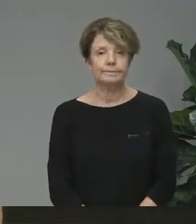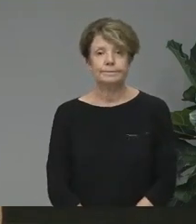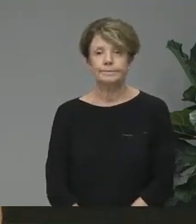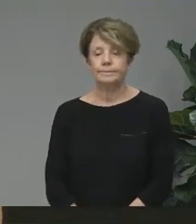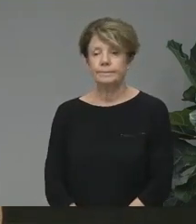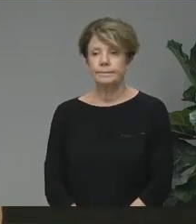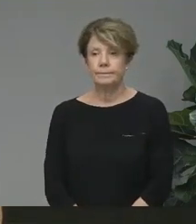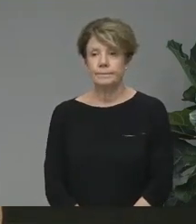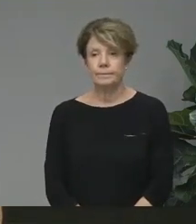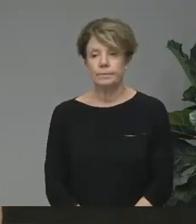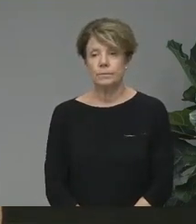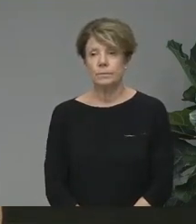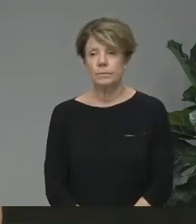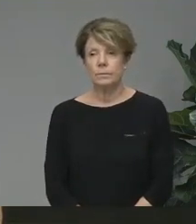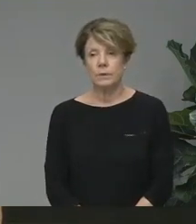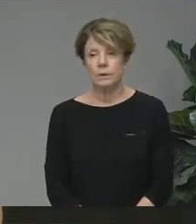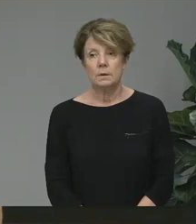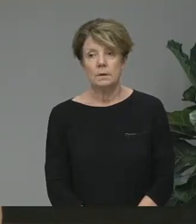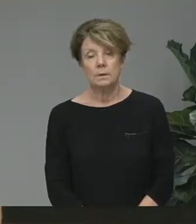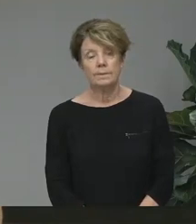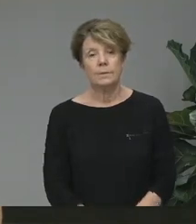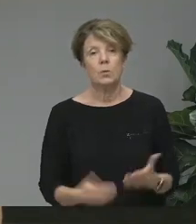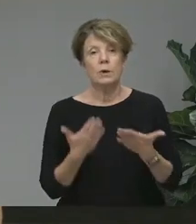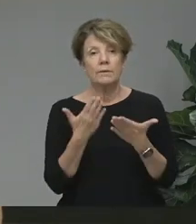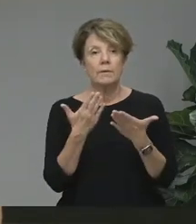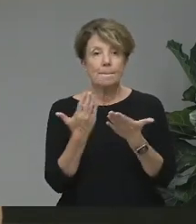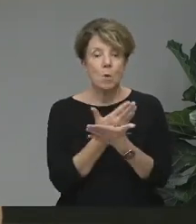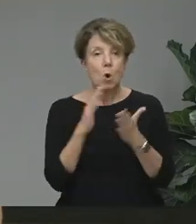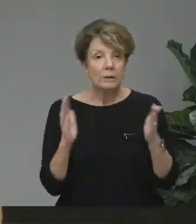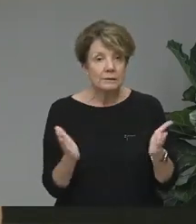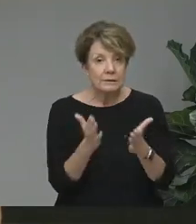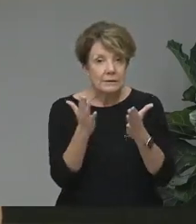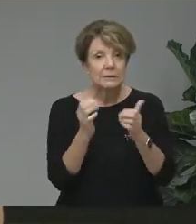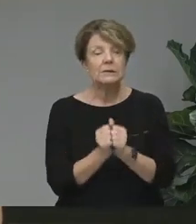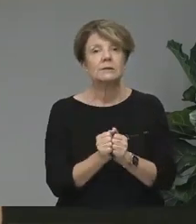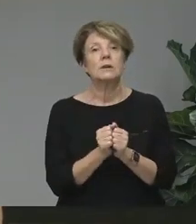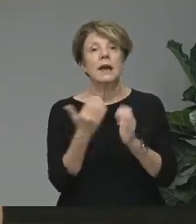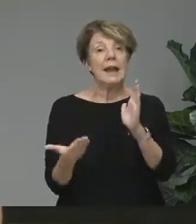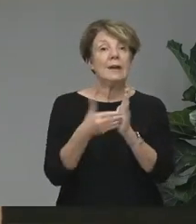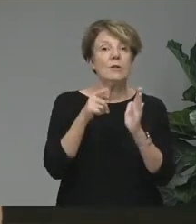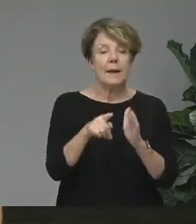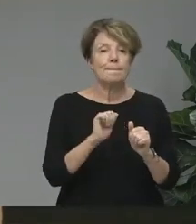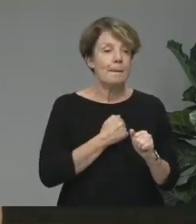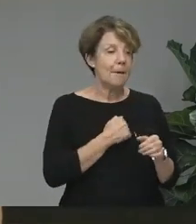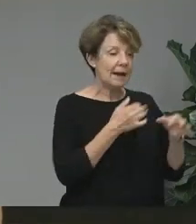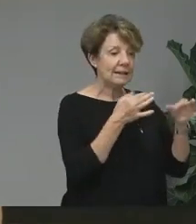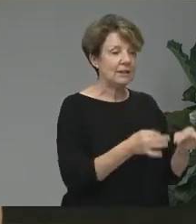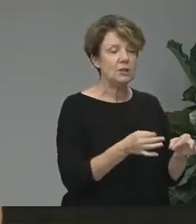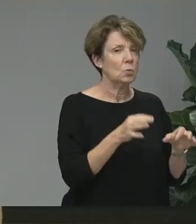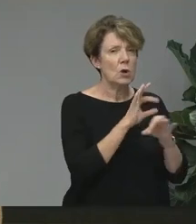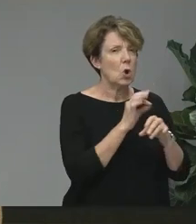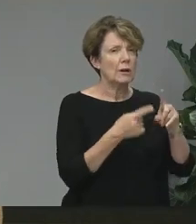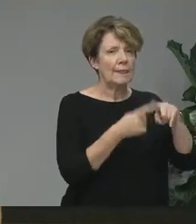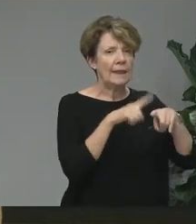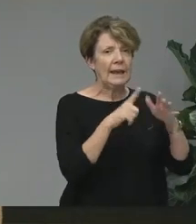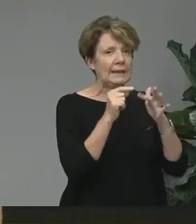it would make a little bit of difference. It would give a little bit more encouragement and amplification of that. But my decisions were not the exception by any